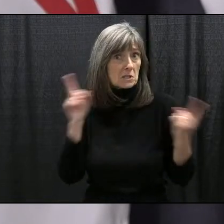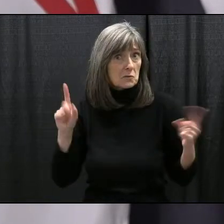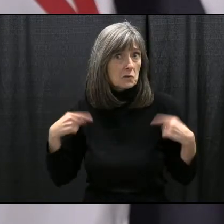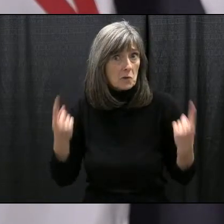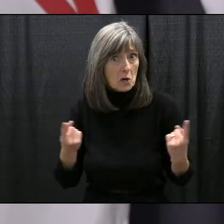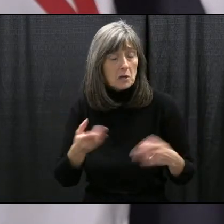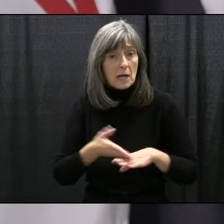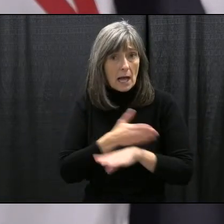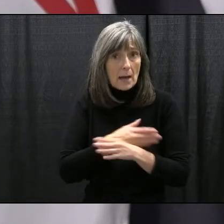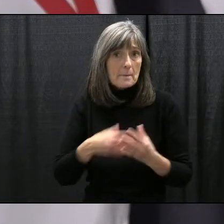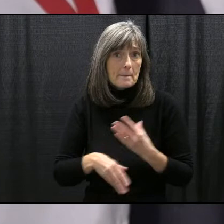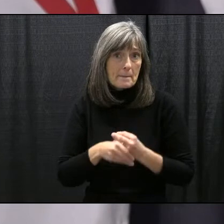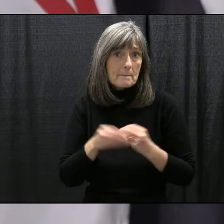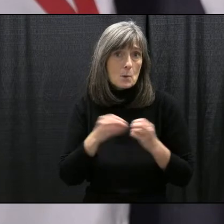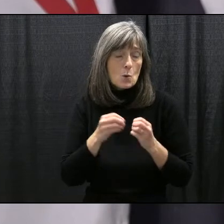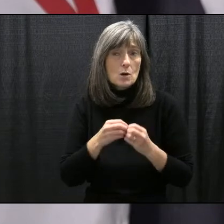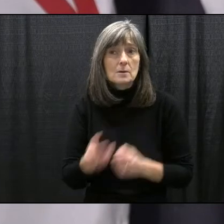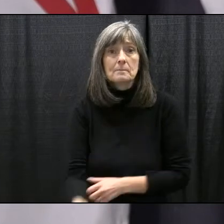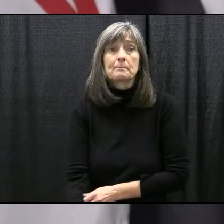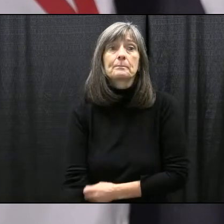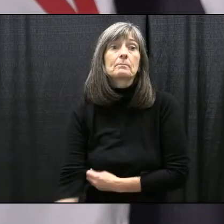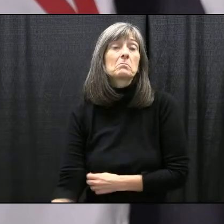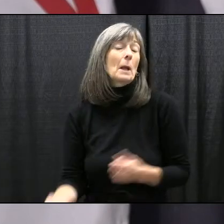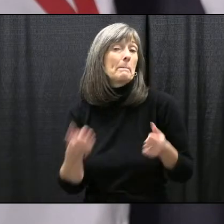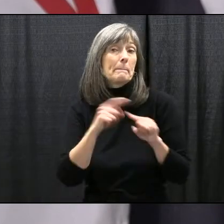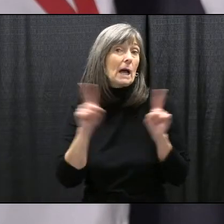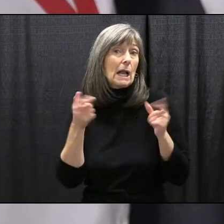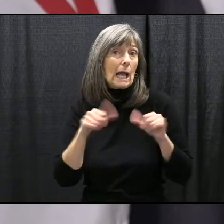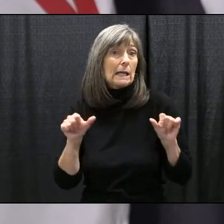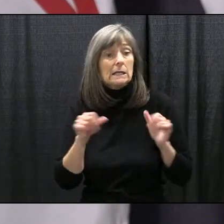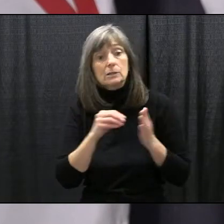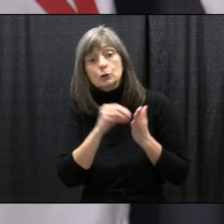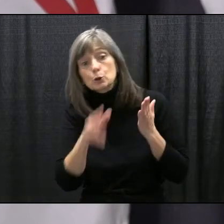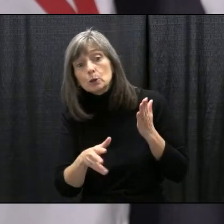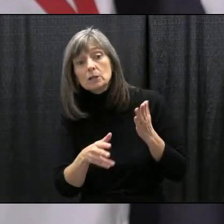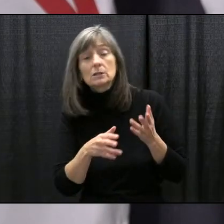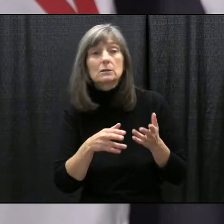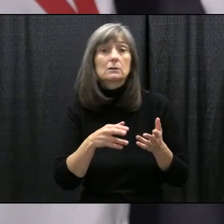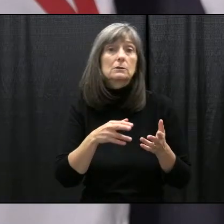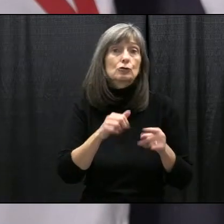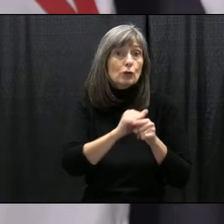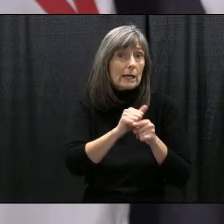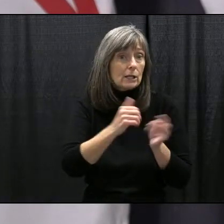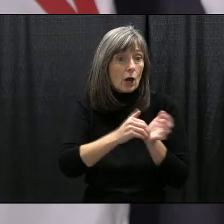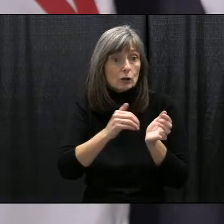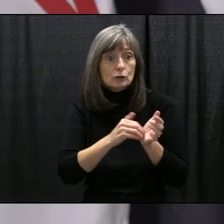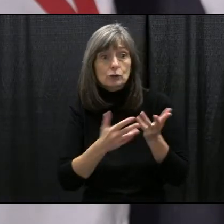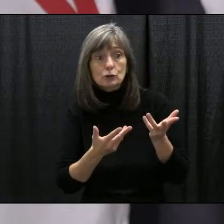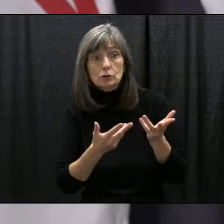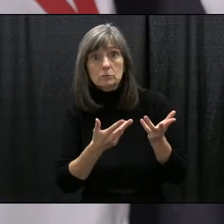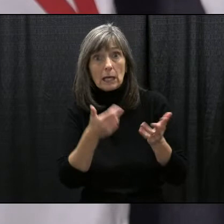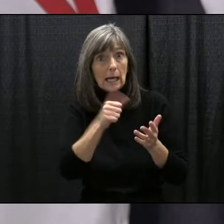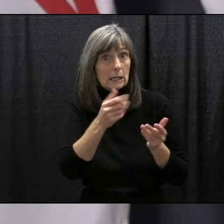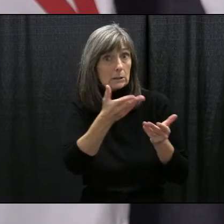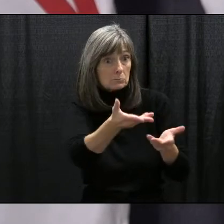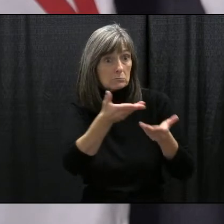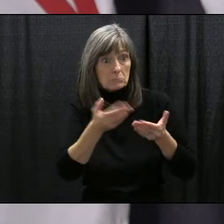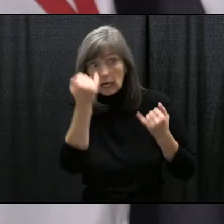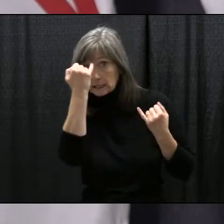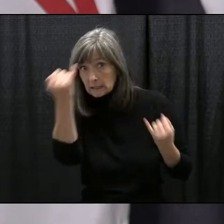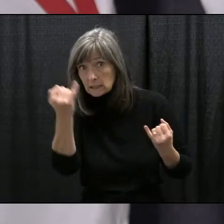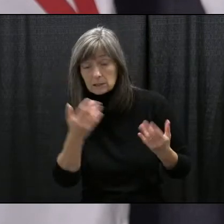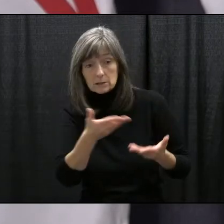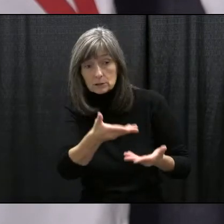always happy to hear from individual students or residents if they feel they've got a suggestion that would